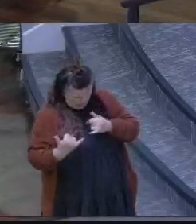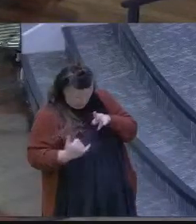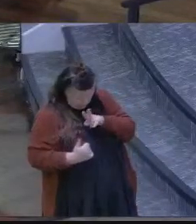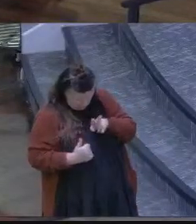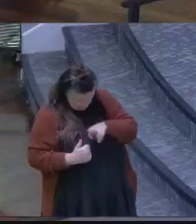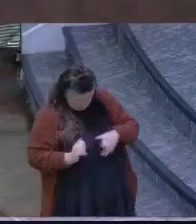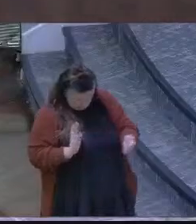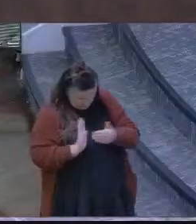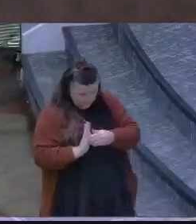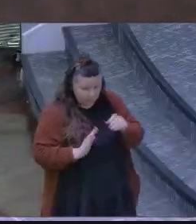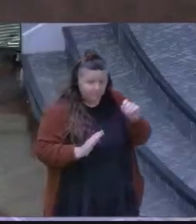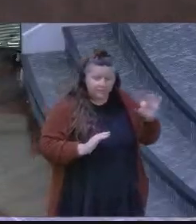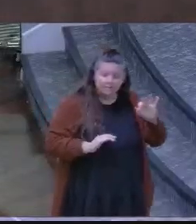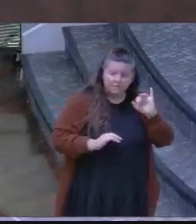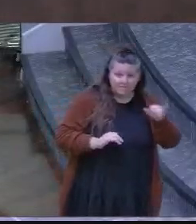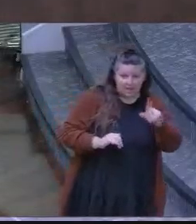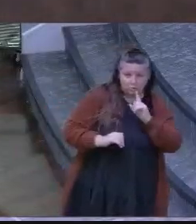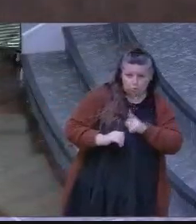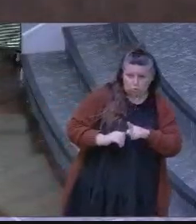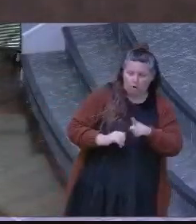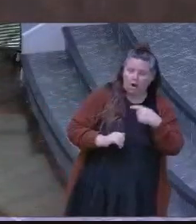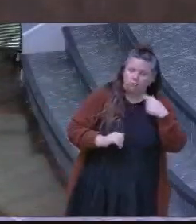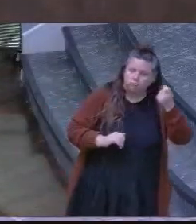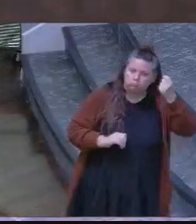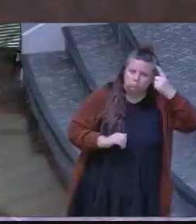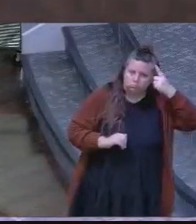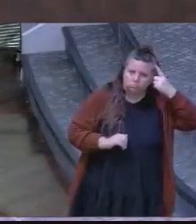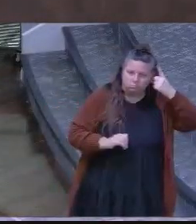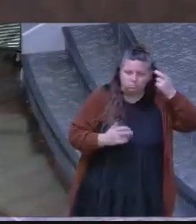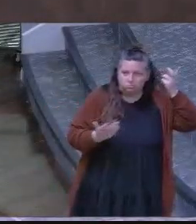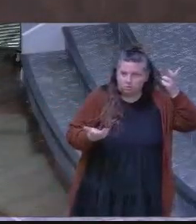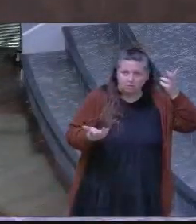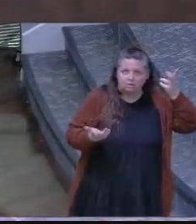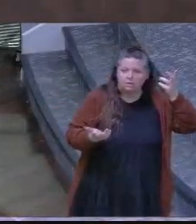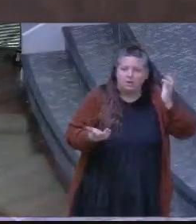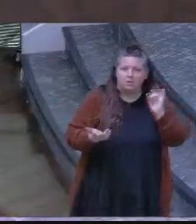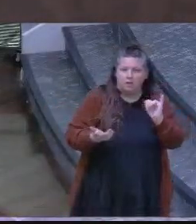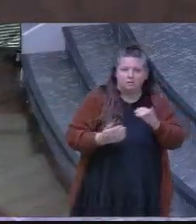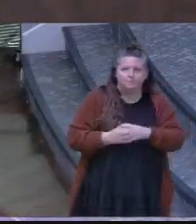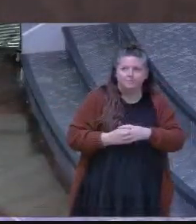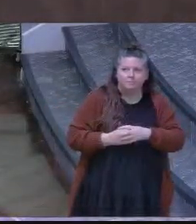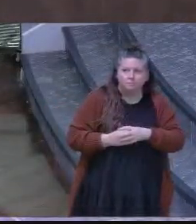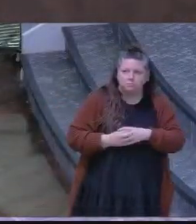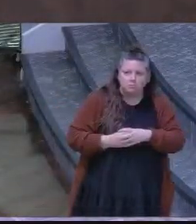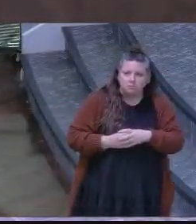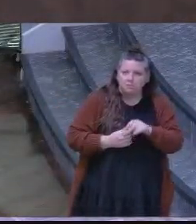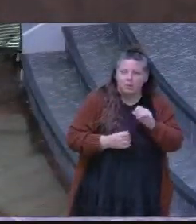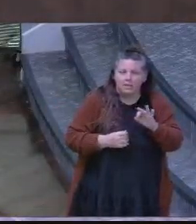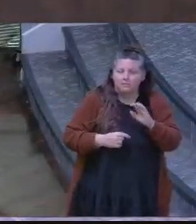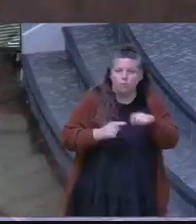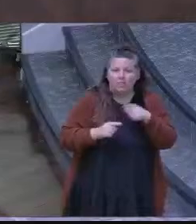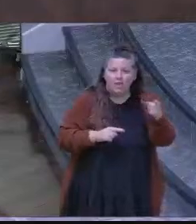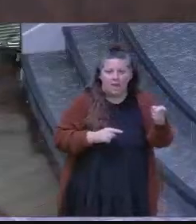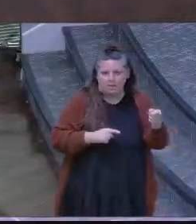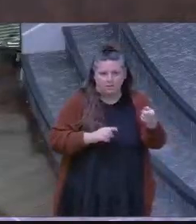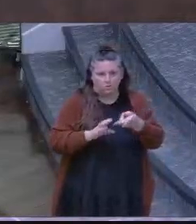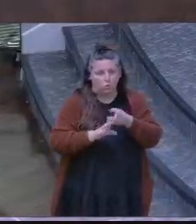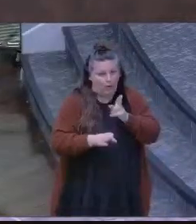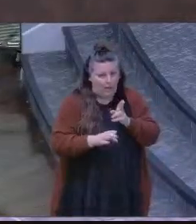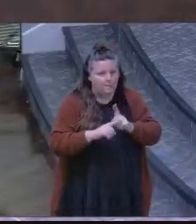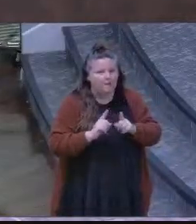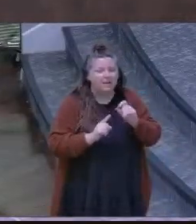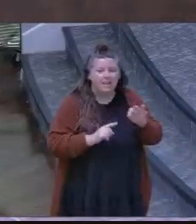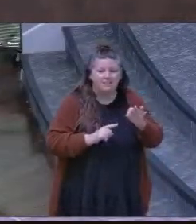Because if that's the case, I certainly understand, you know, like, if it's just when they leave, but if it's when they